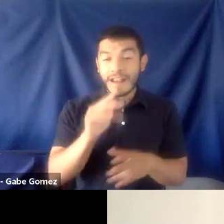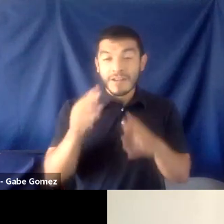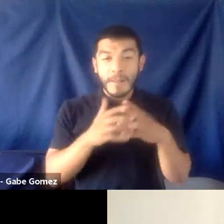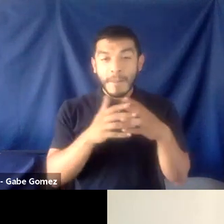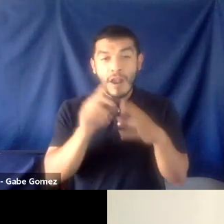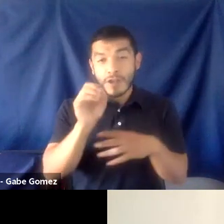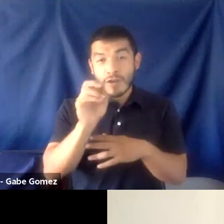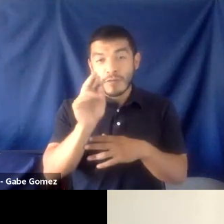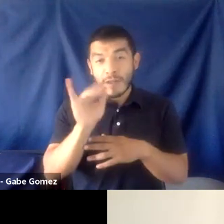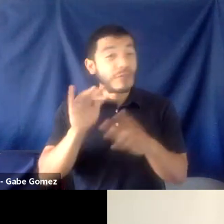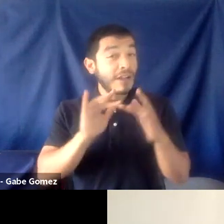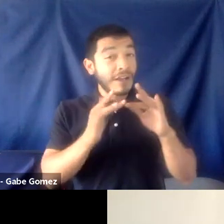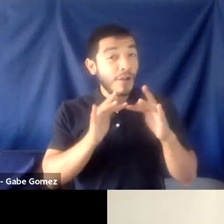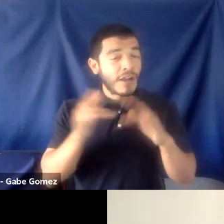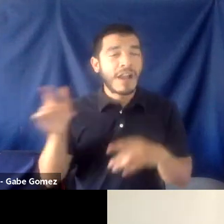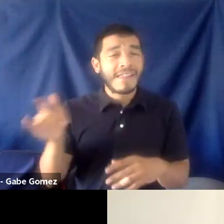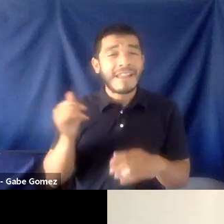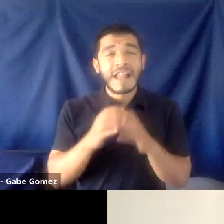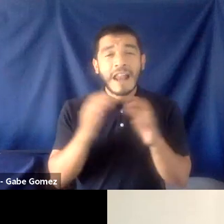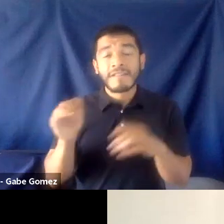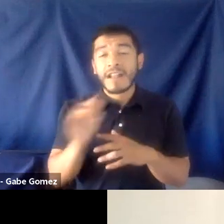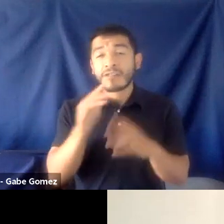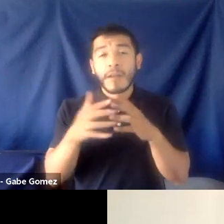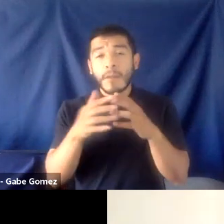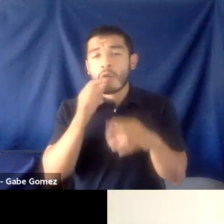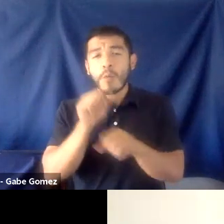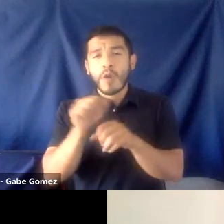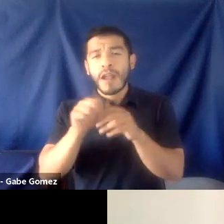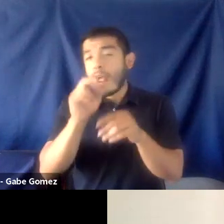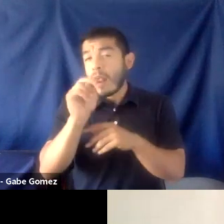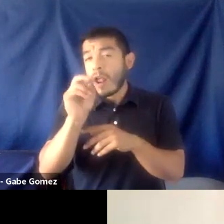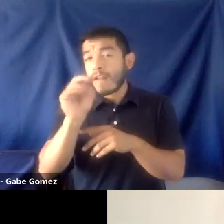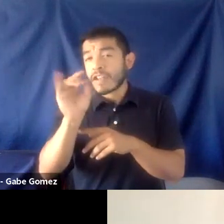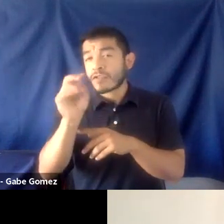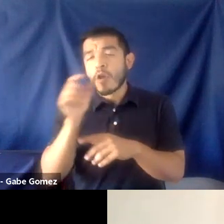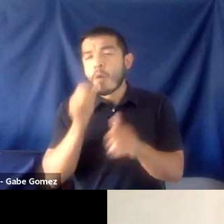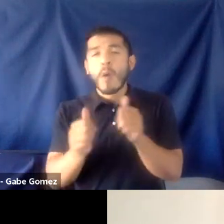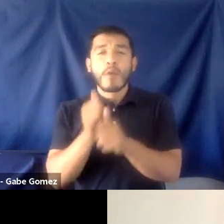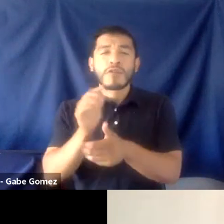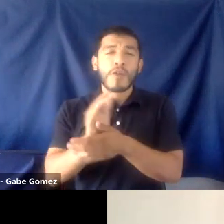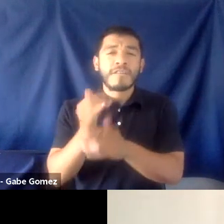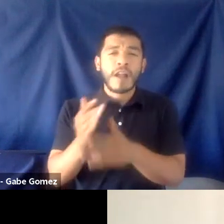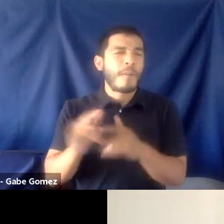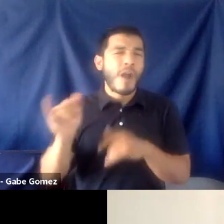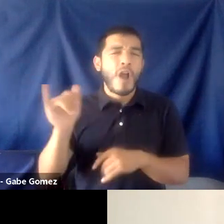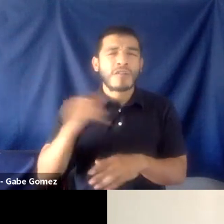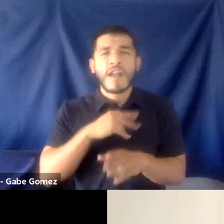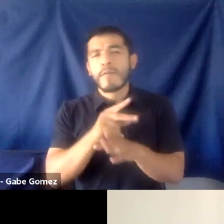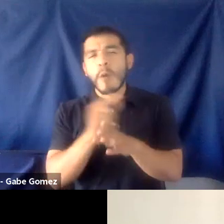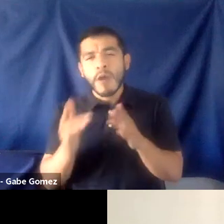of Asian Americans working in nonfiction, whether, we're mostly filmmakers, but there's also programmers,